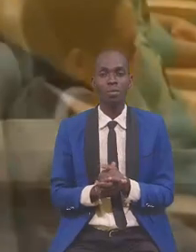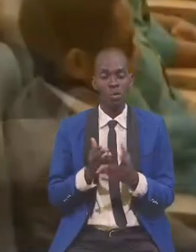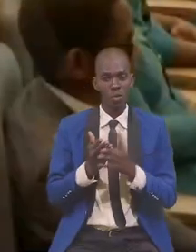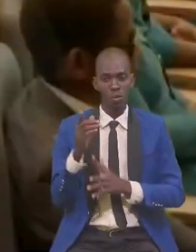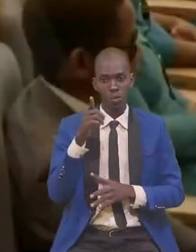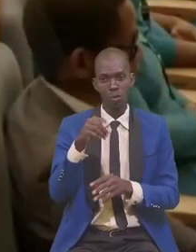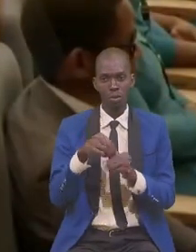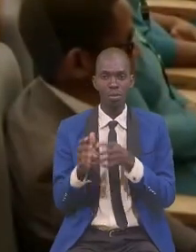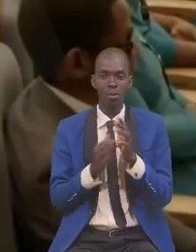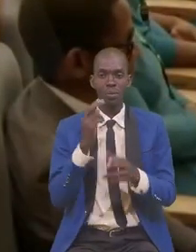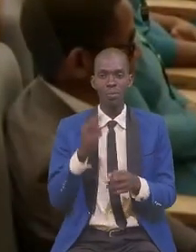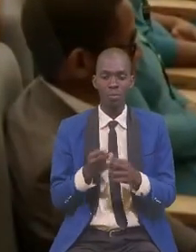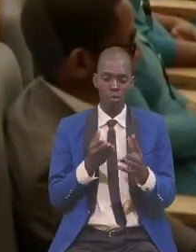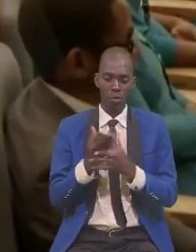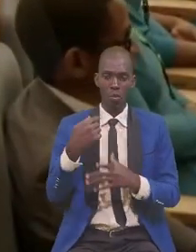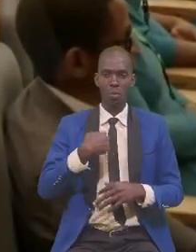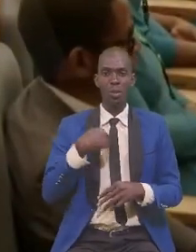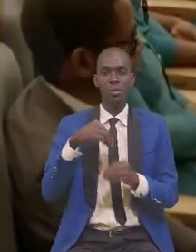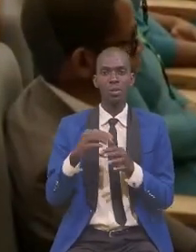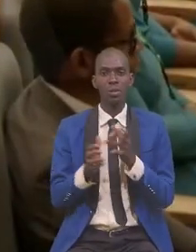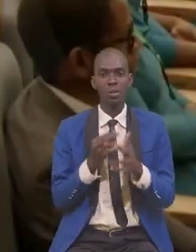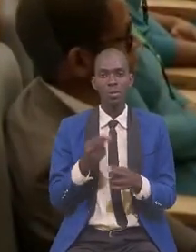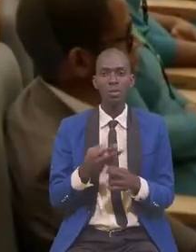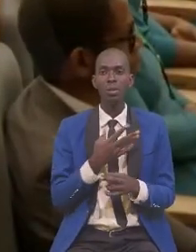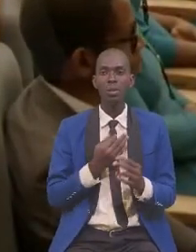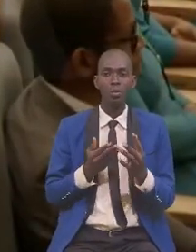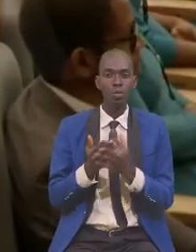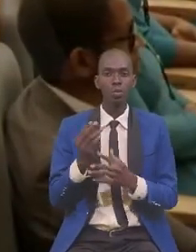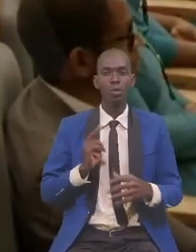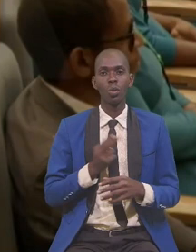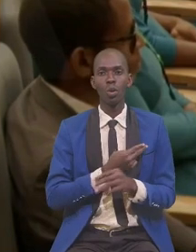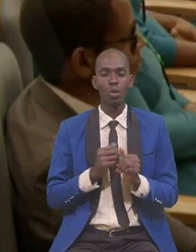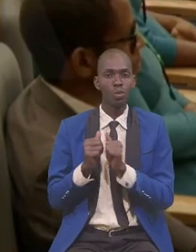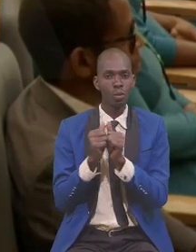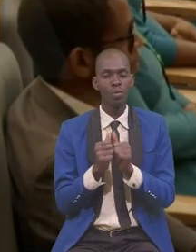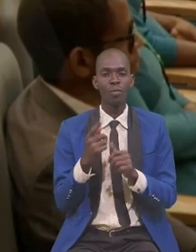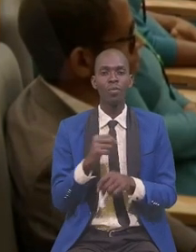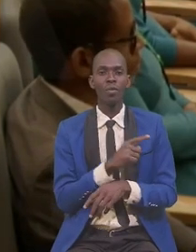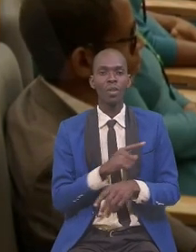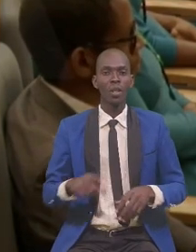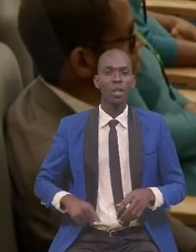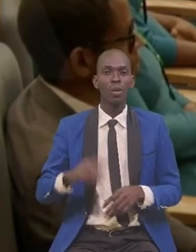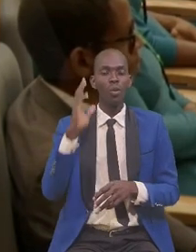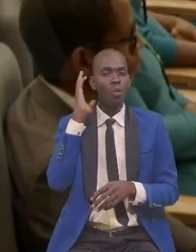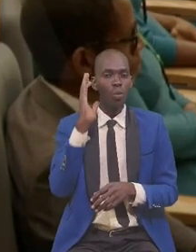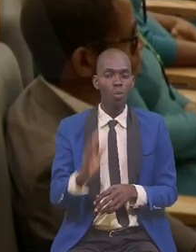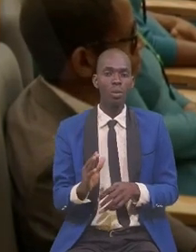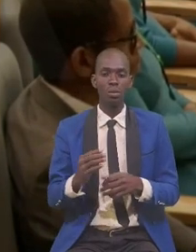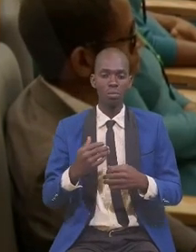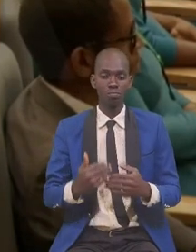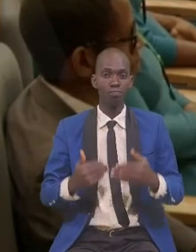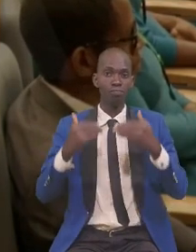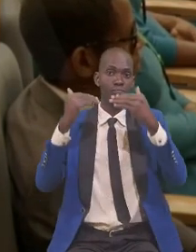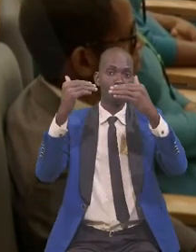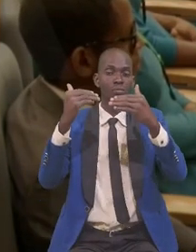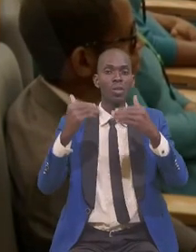you, through me, and through us together, the Lord will expand